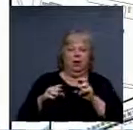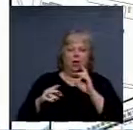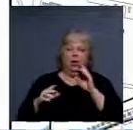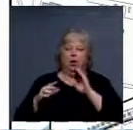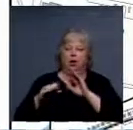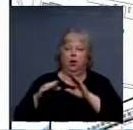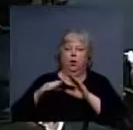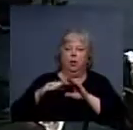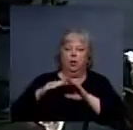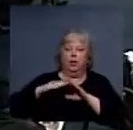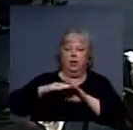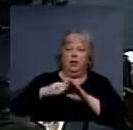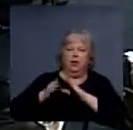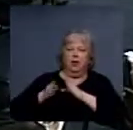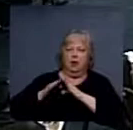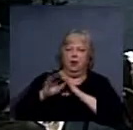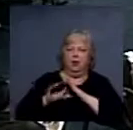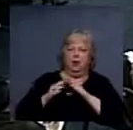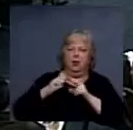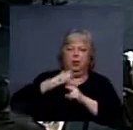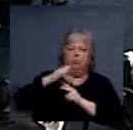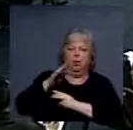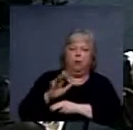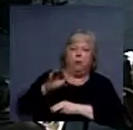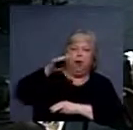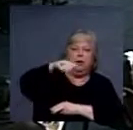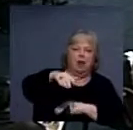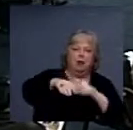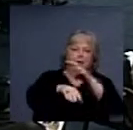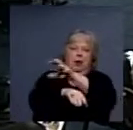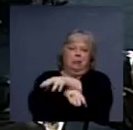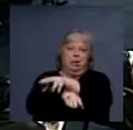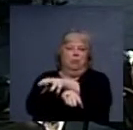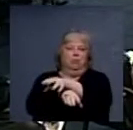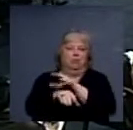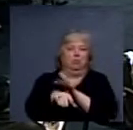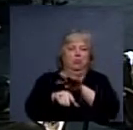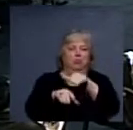bridge on the riverside.